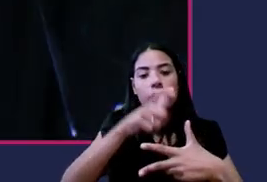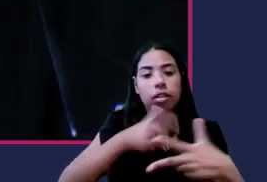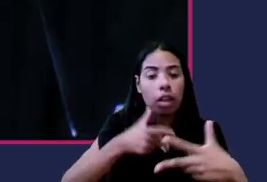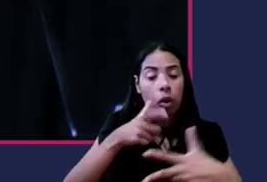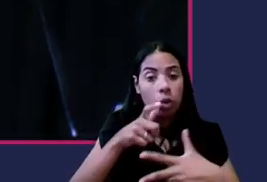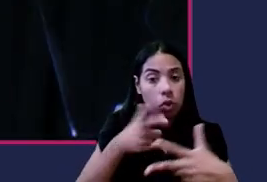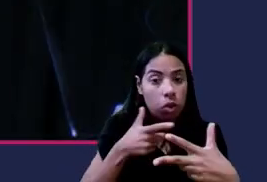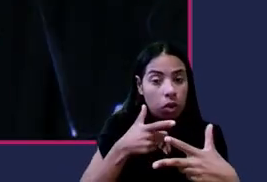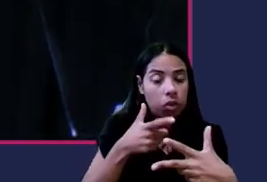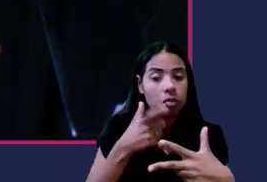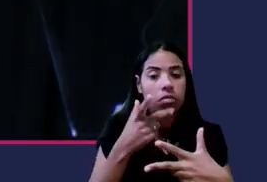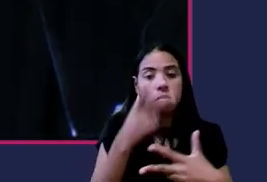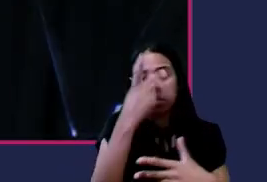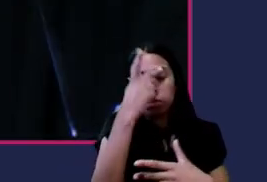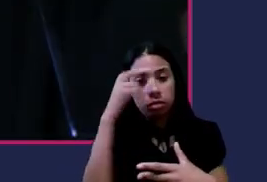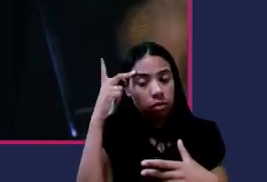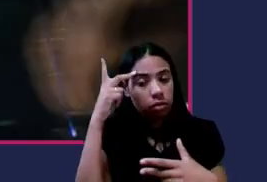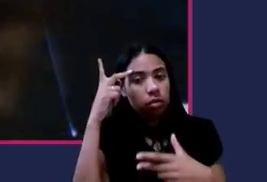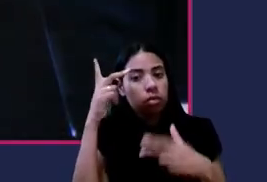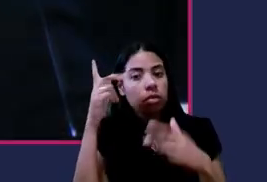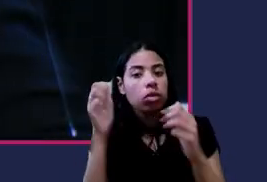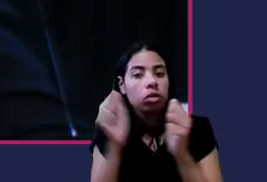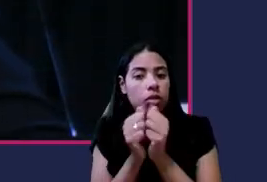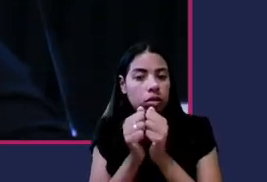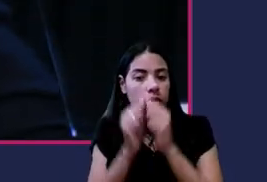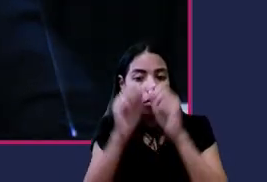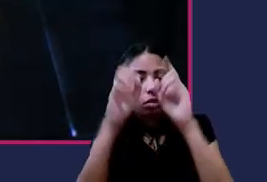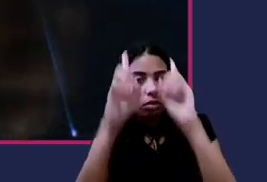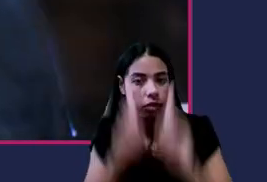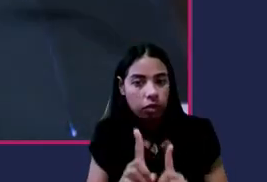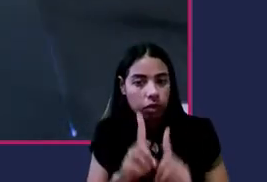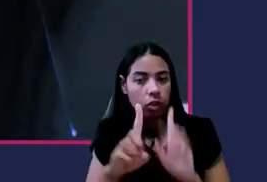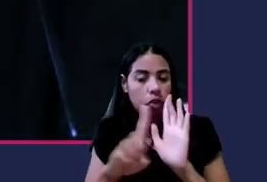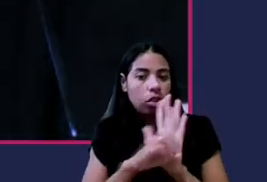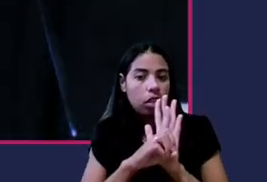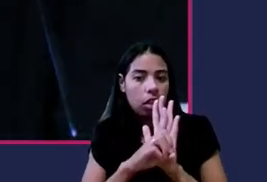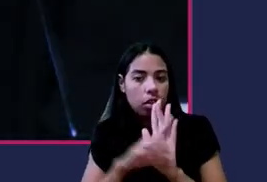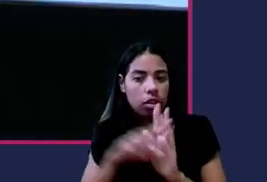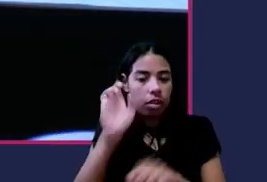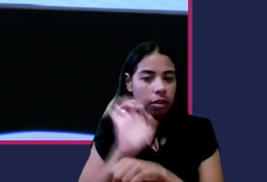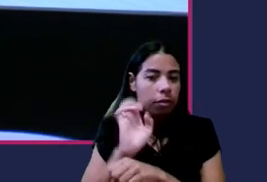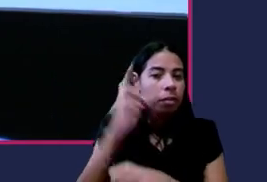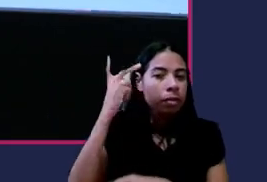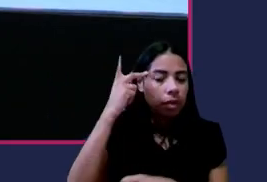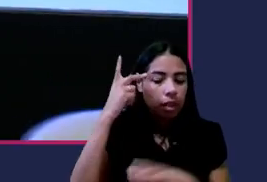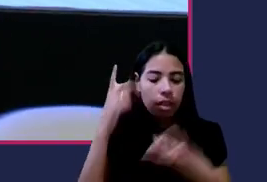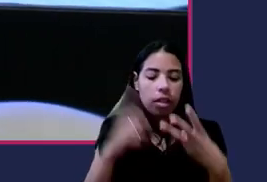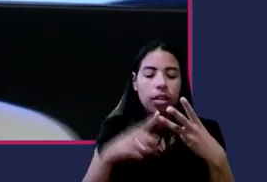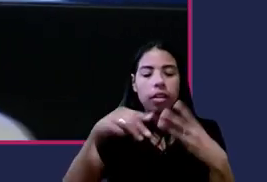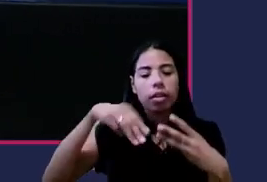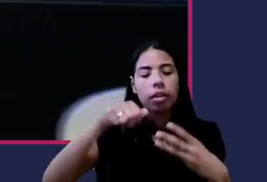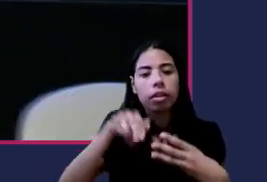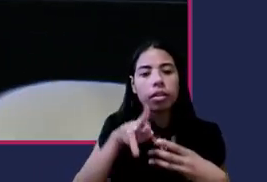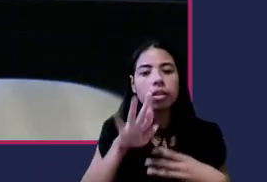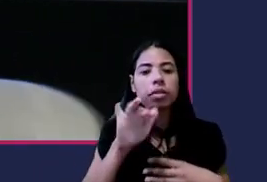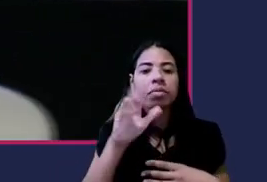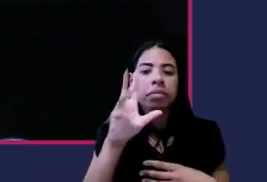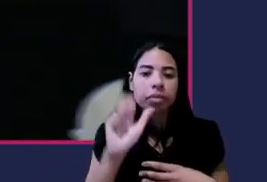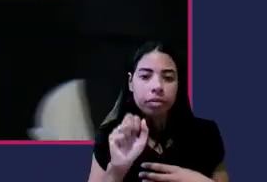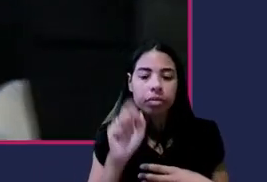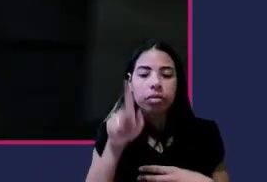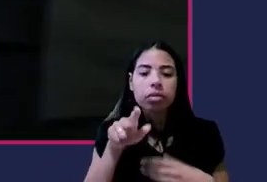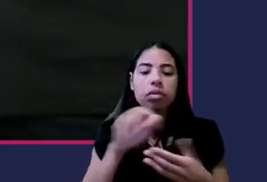Nedavaska, Executive Secretary for People with Disability Rights in the state of São Paulo, Mrs. Maricio